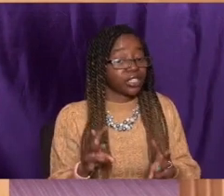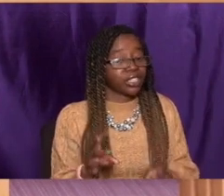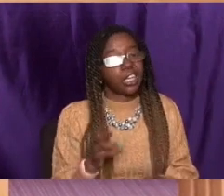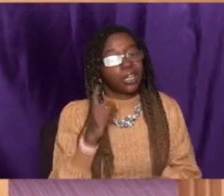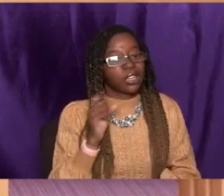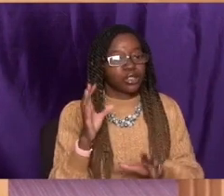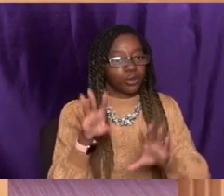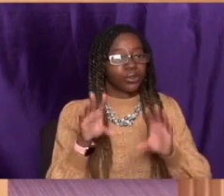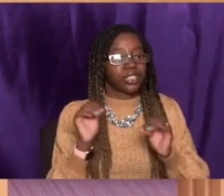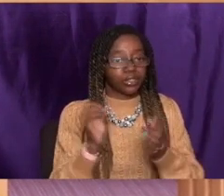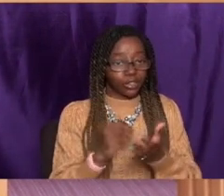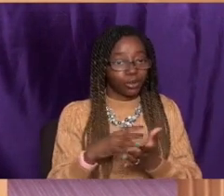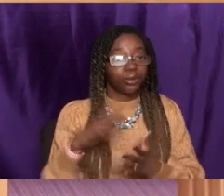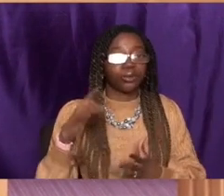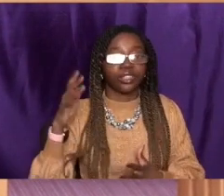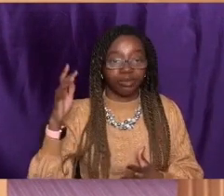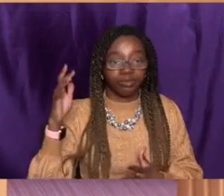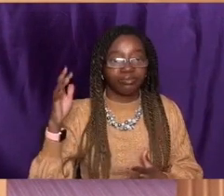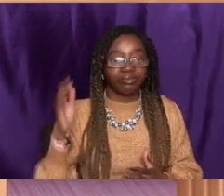credit?